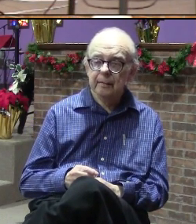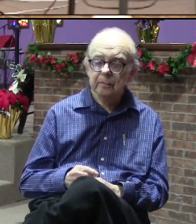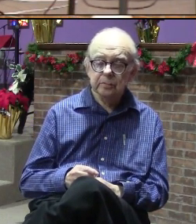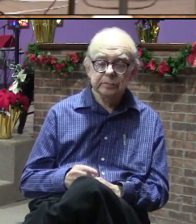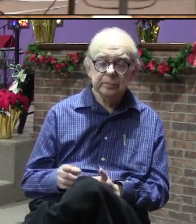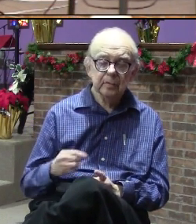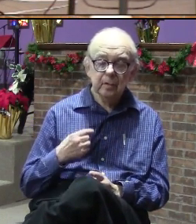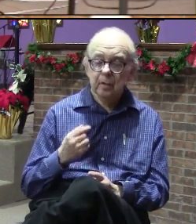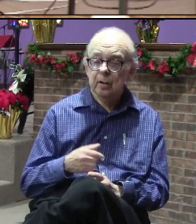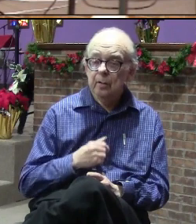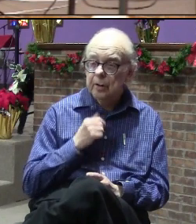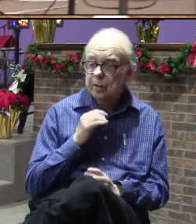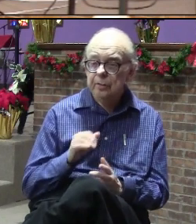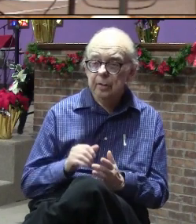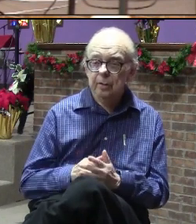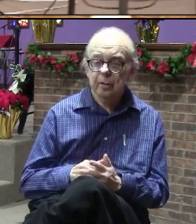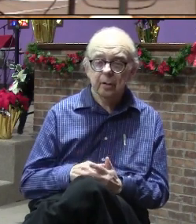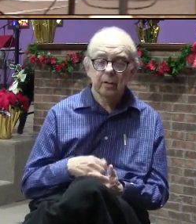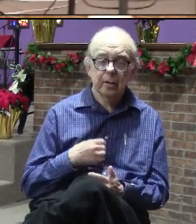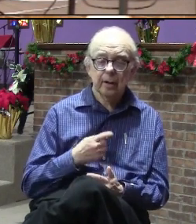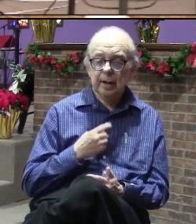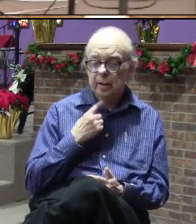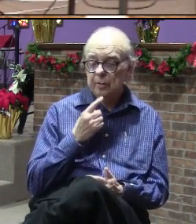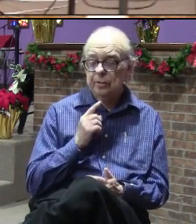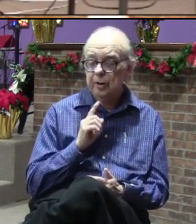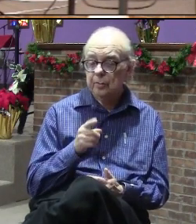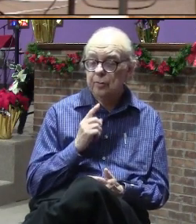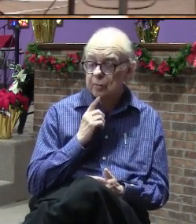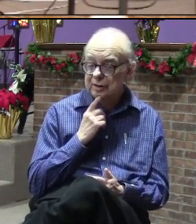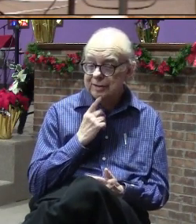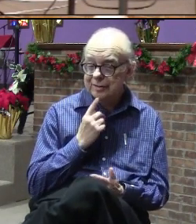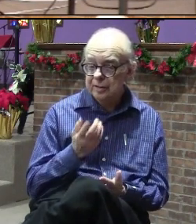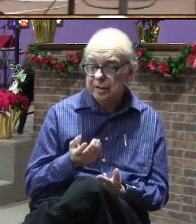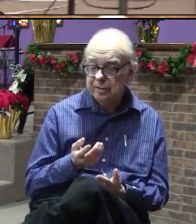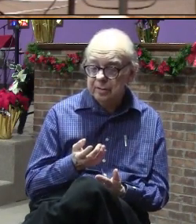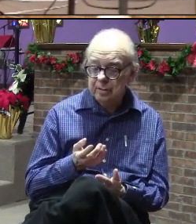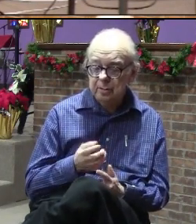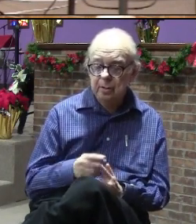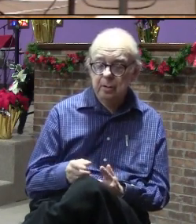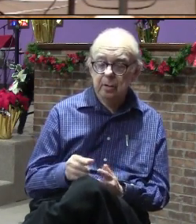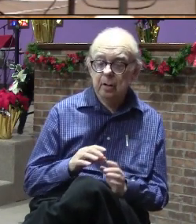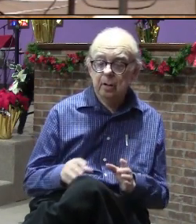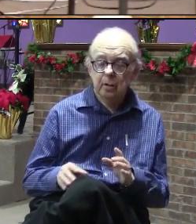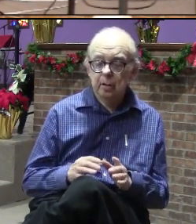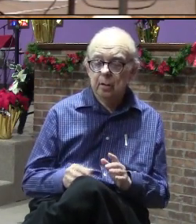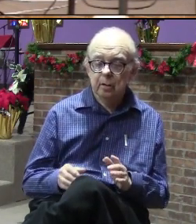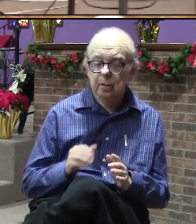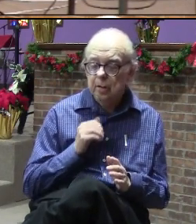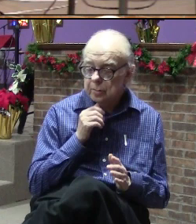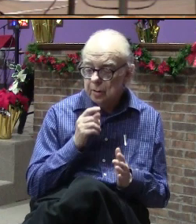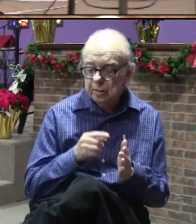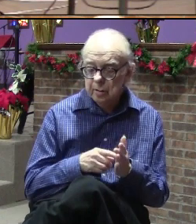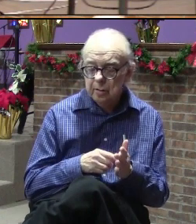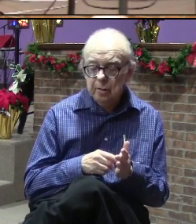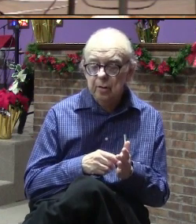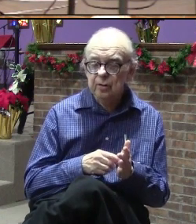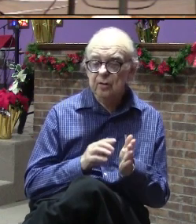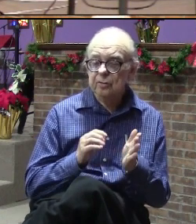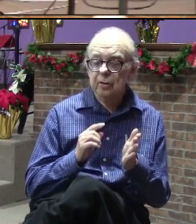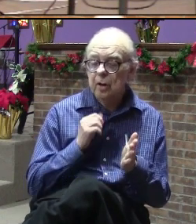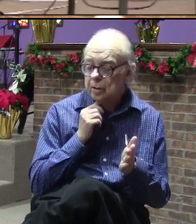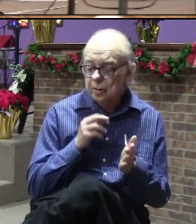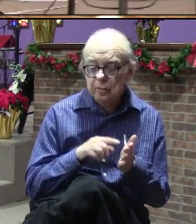But we don't. We say we're serious, but our actions don't back up our